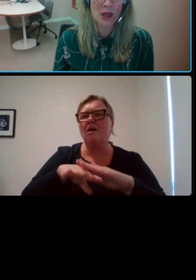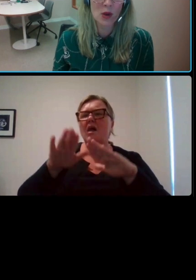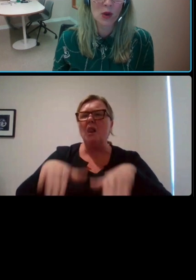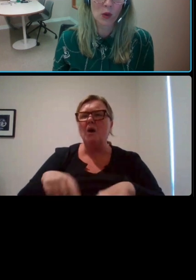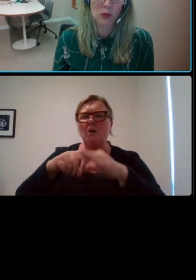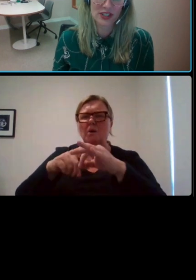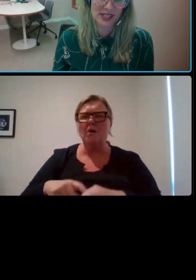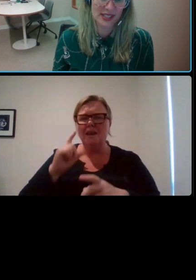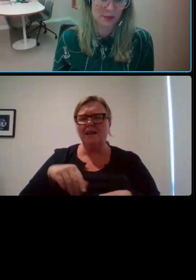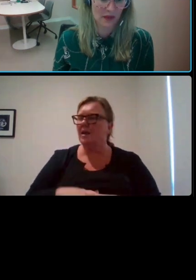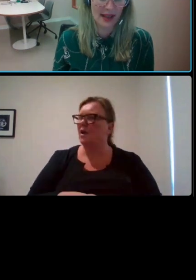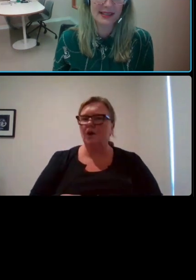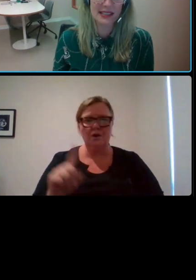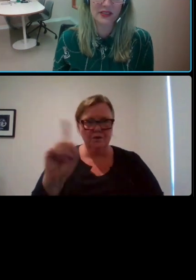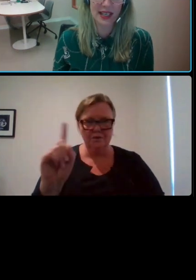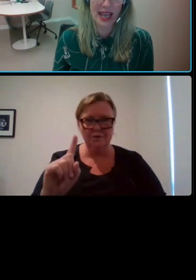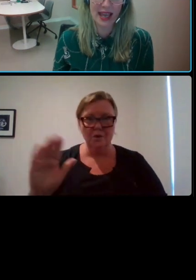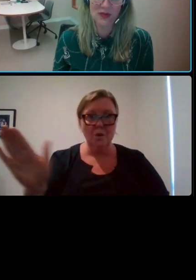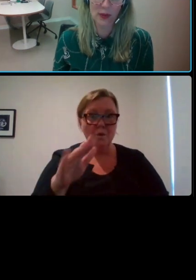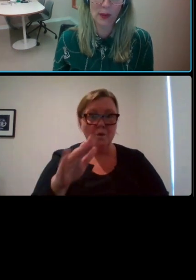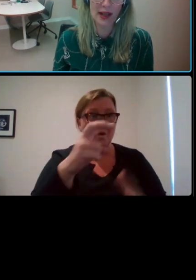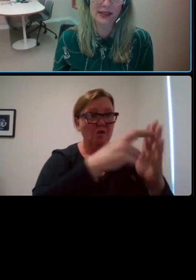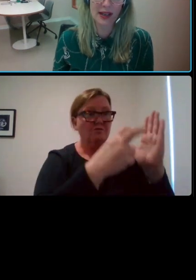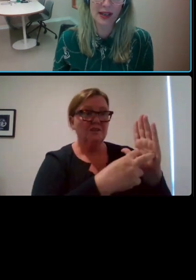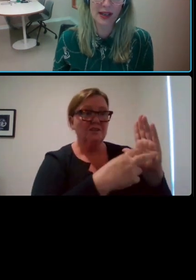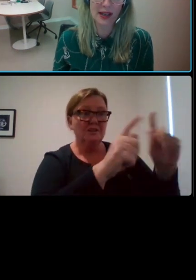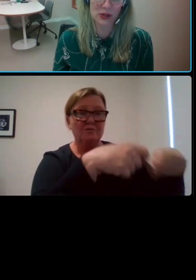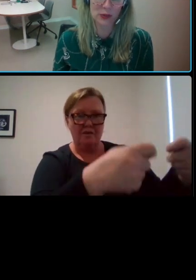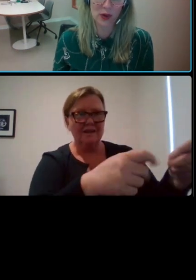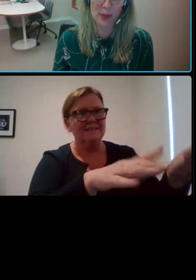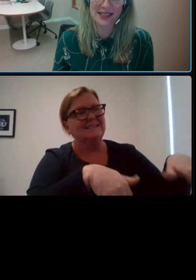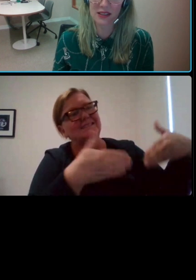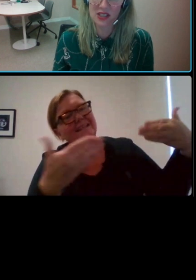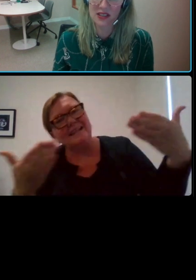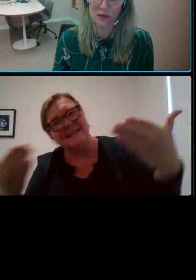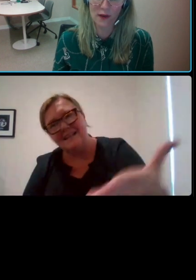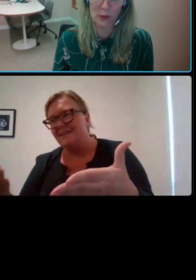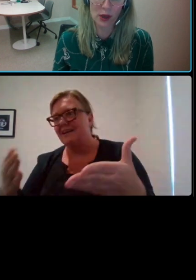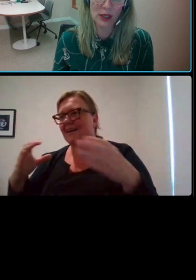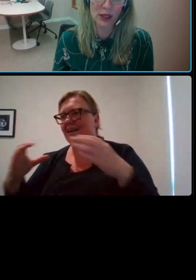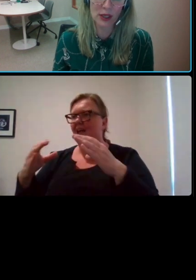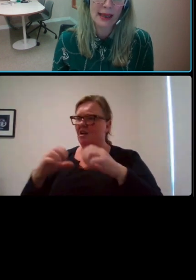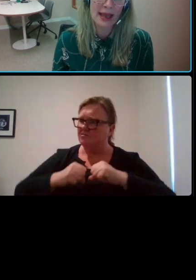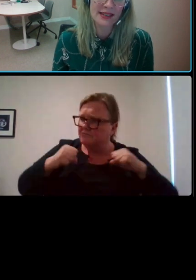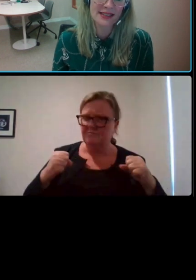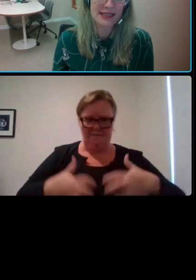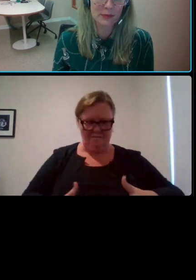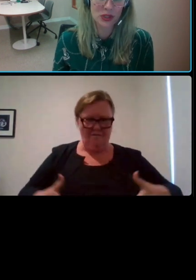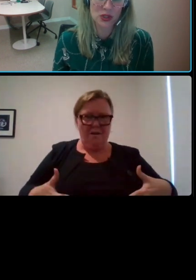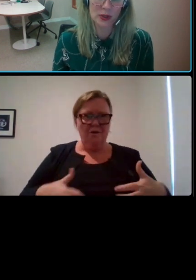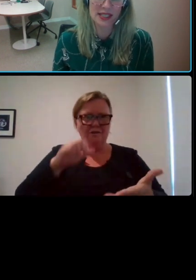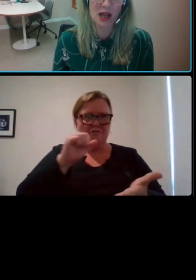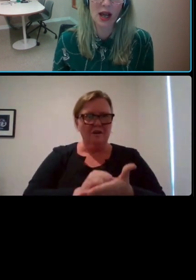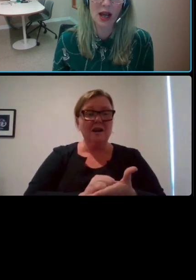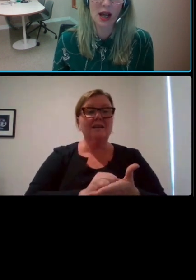care. All registered providers deliver care as required under the new robust legislative framework, and as the